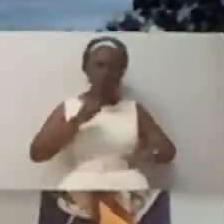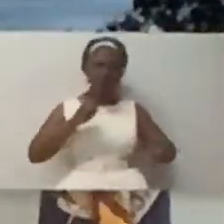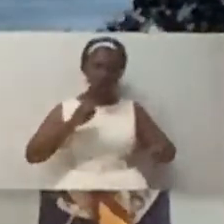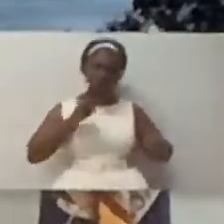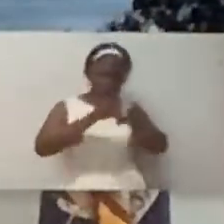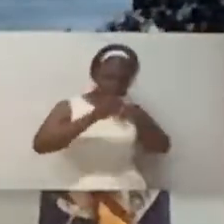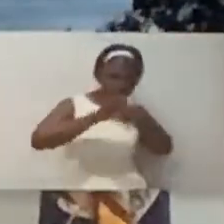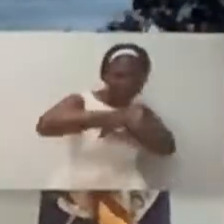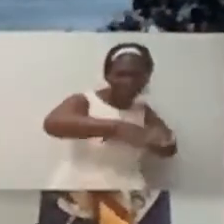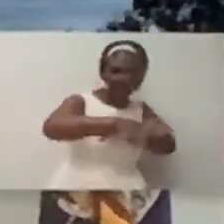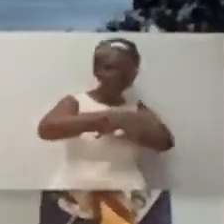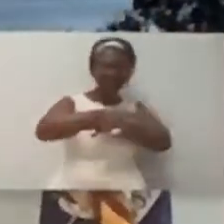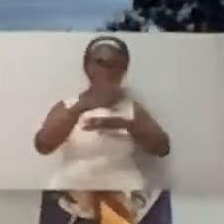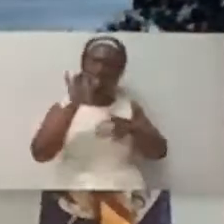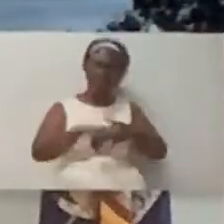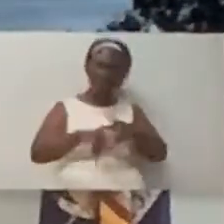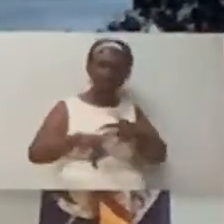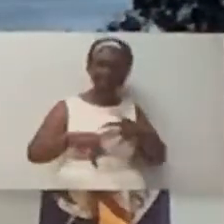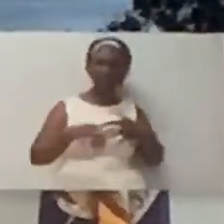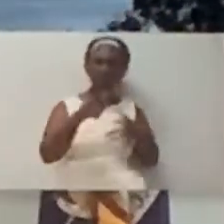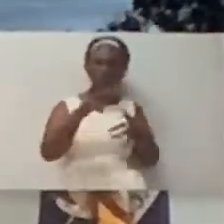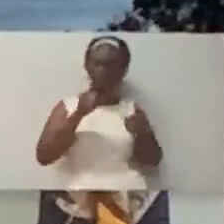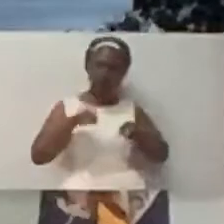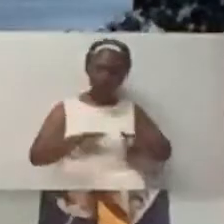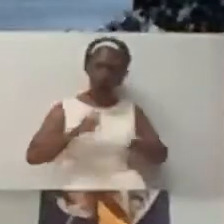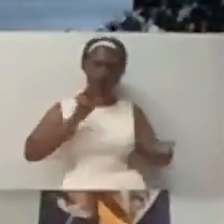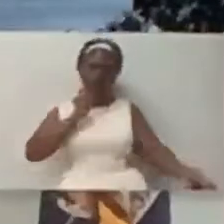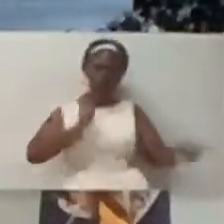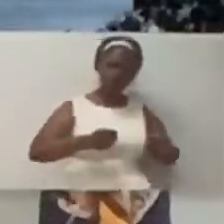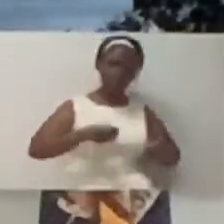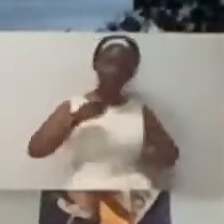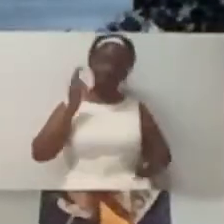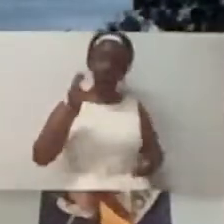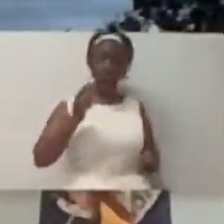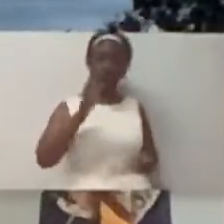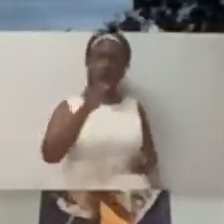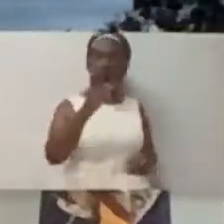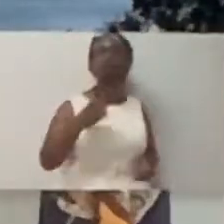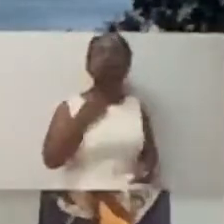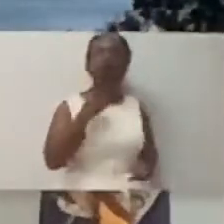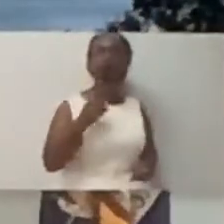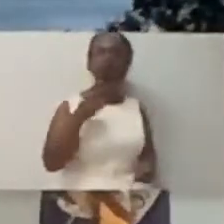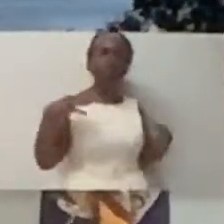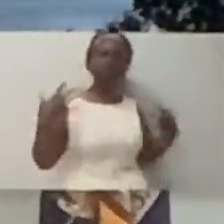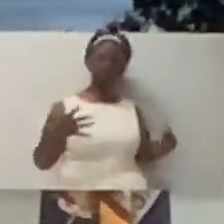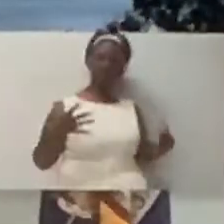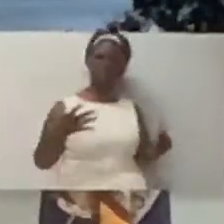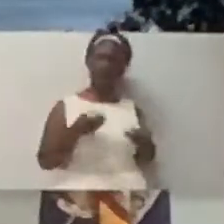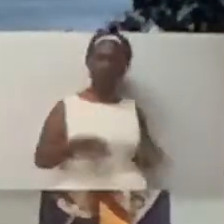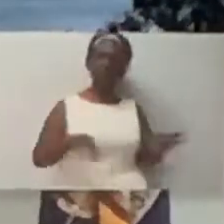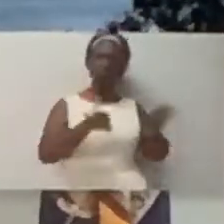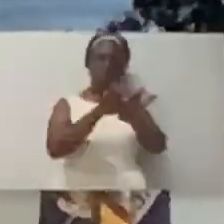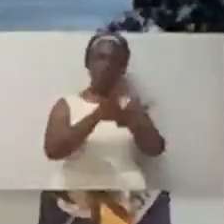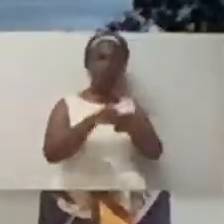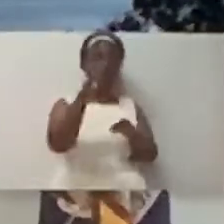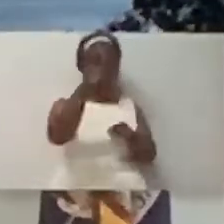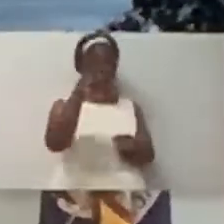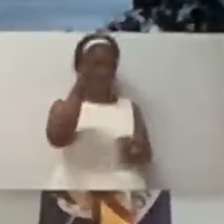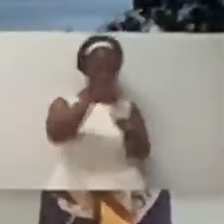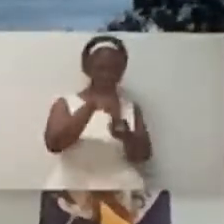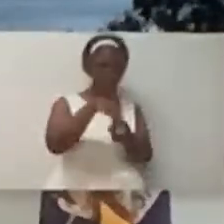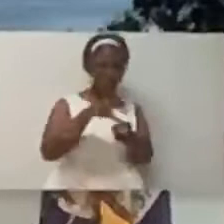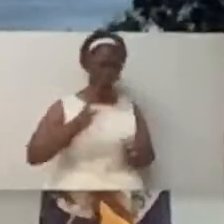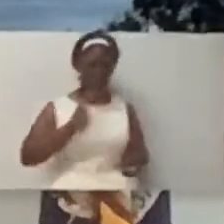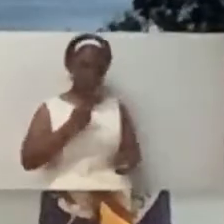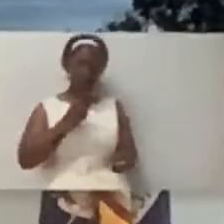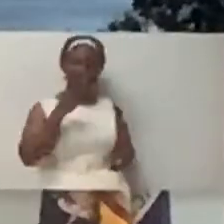them, to change the narrative of history. Your voice is important. Make sure you use it. Vote. We are the future,